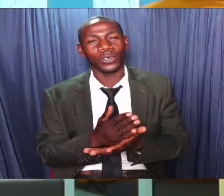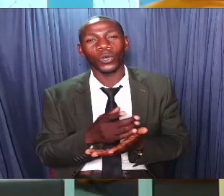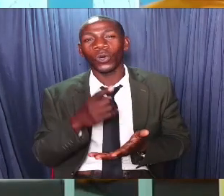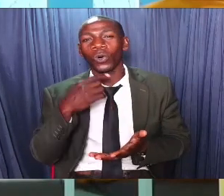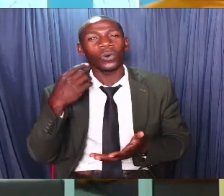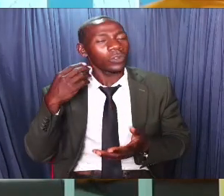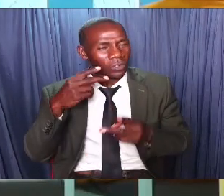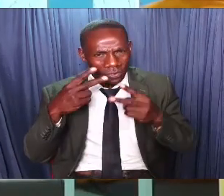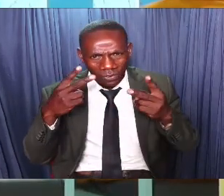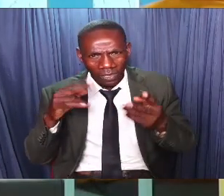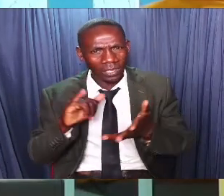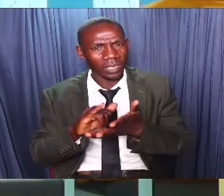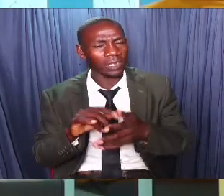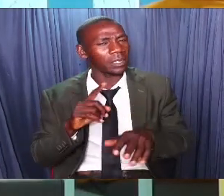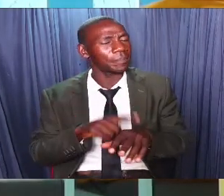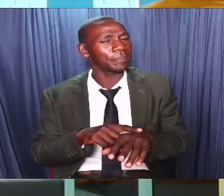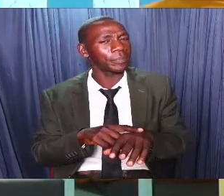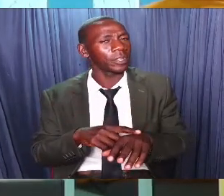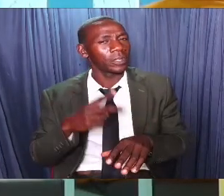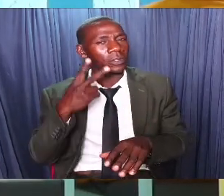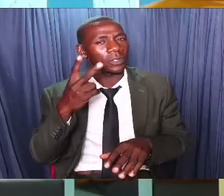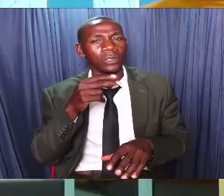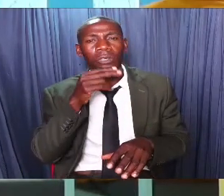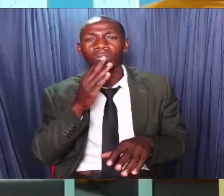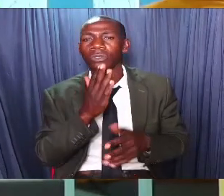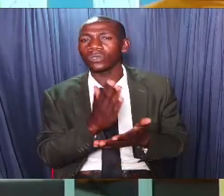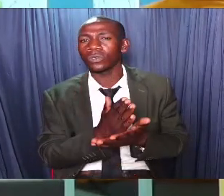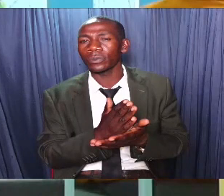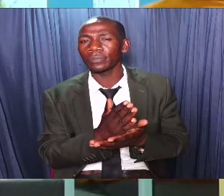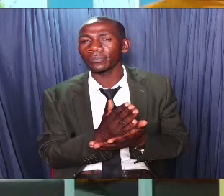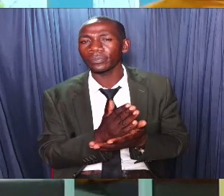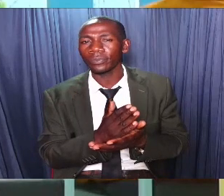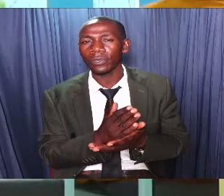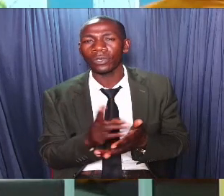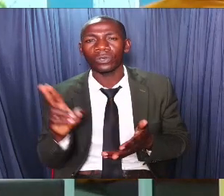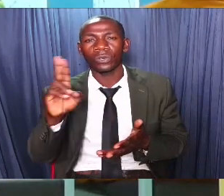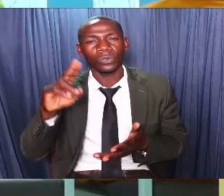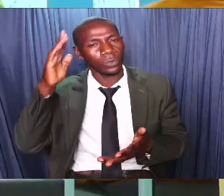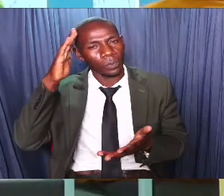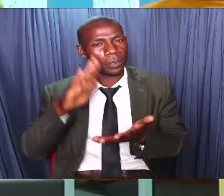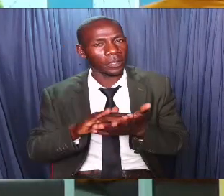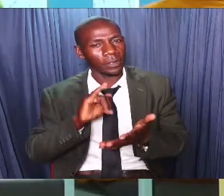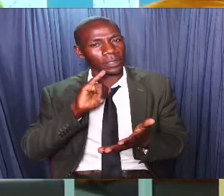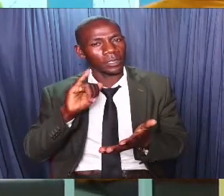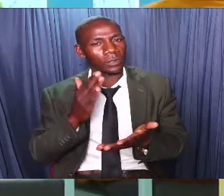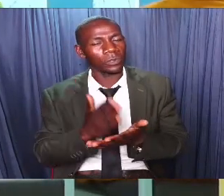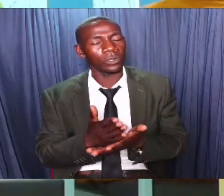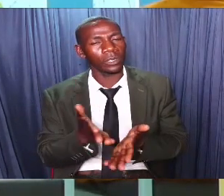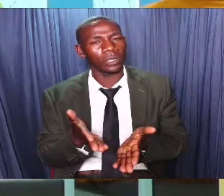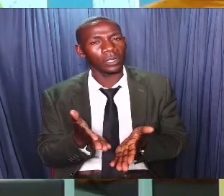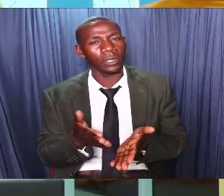you. The same people you spied and so it's a lie. You used to believe in the